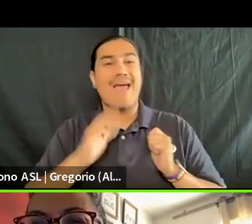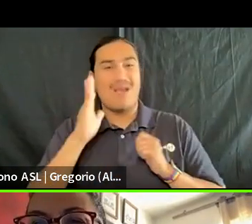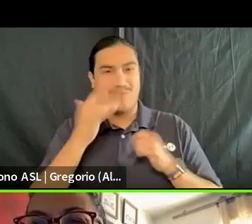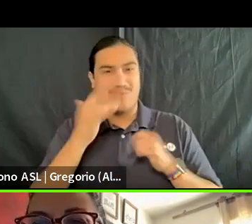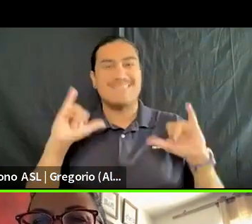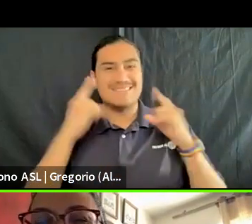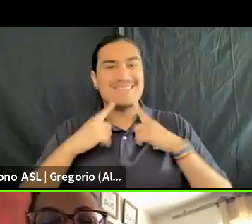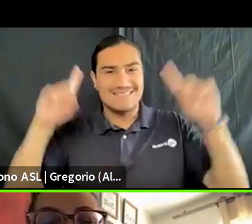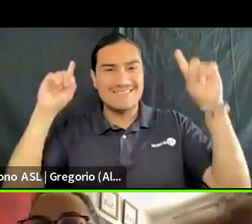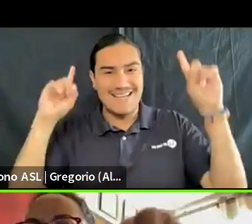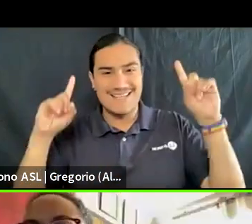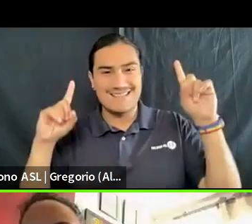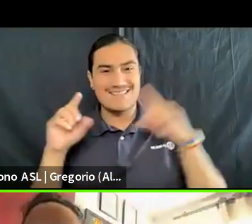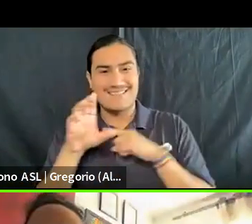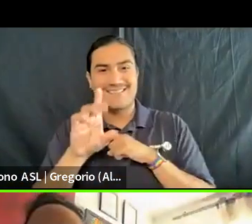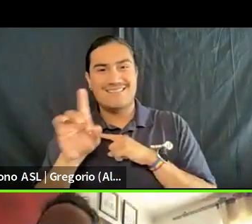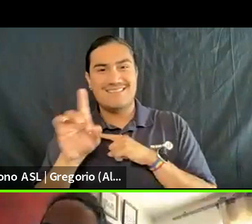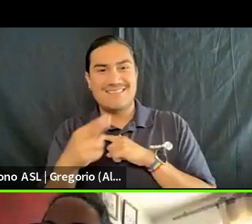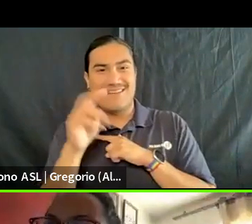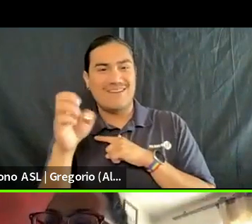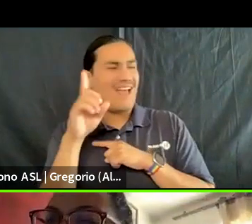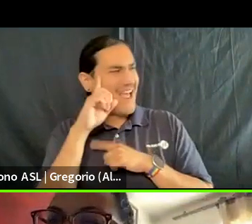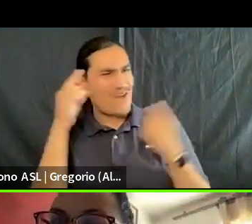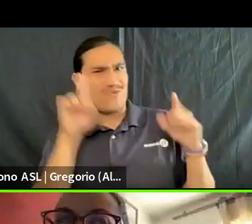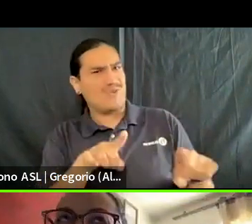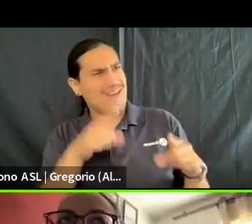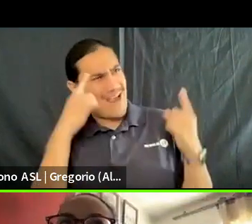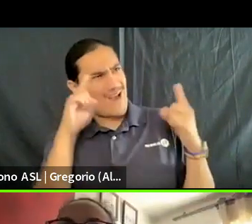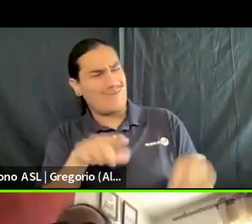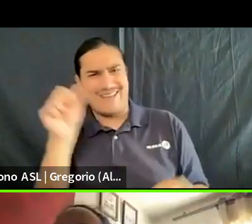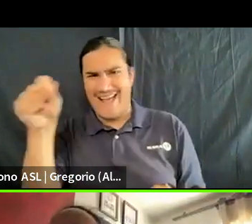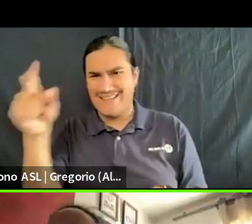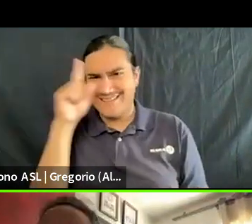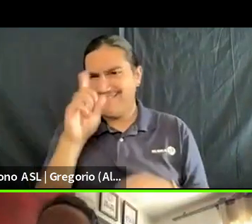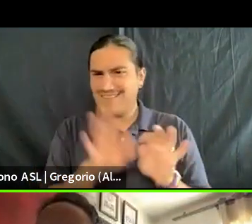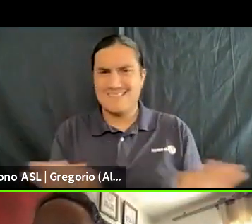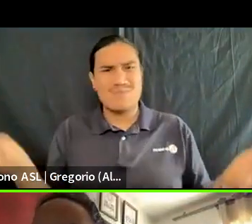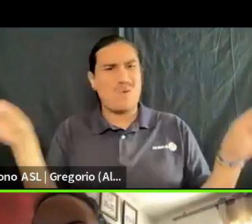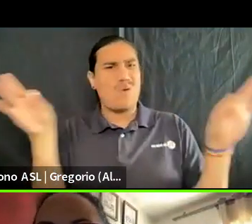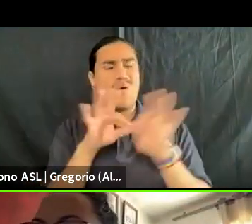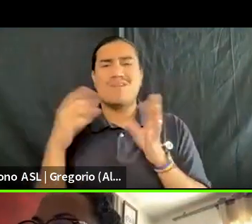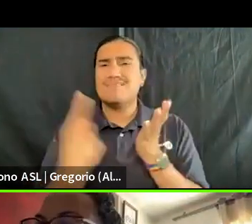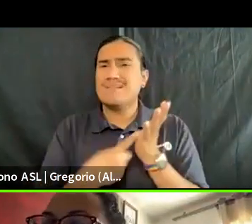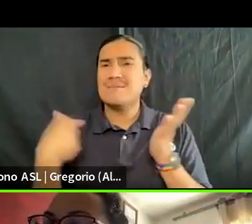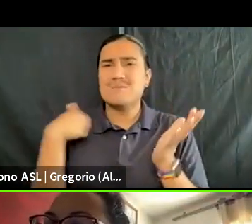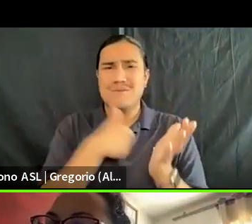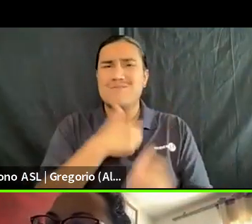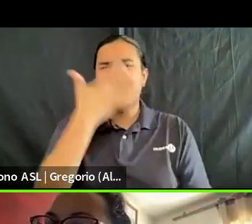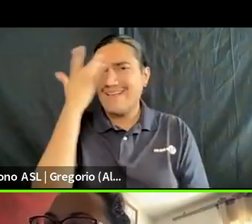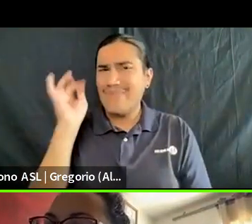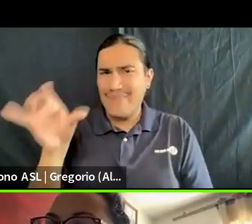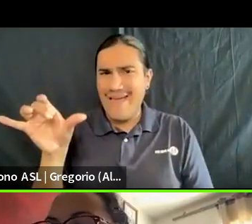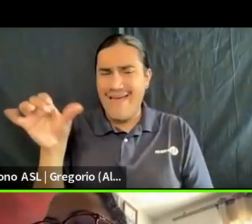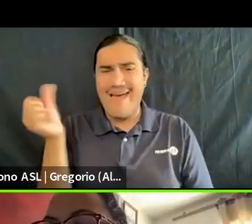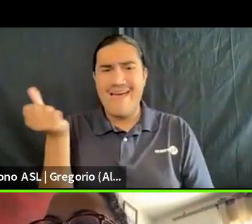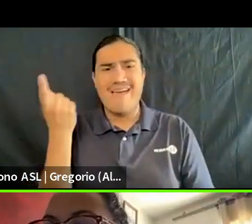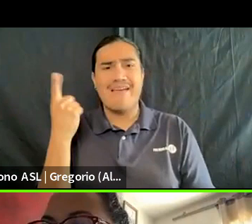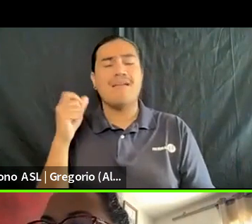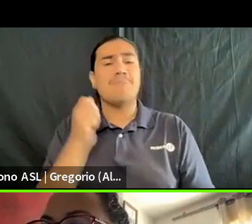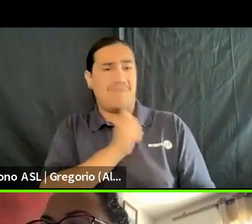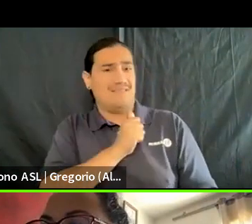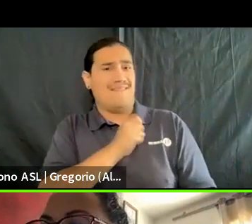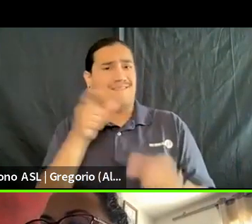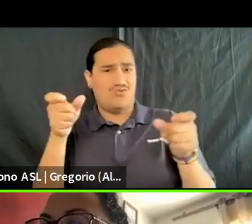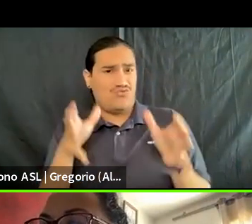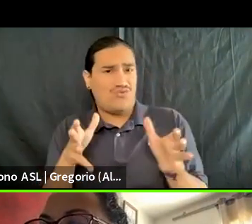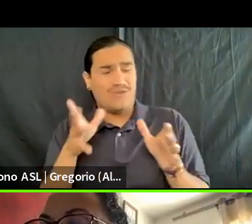right? I agree, Cándido. I think that is so important, and I think sometimes we forget that, like, and myself as a